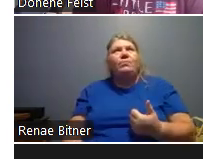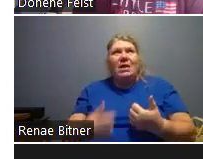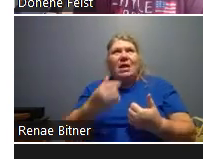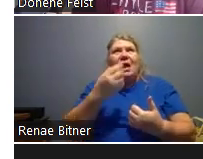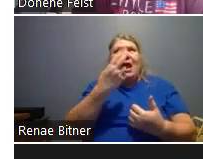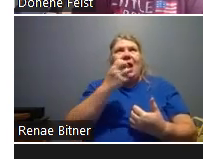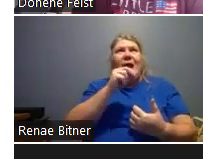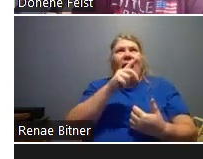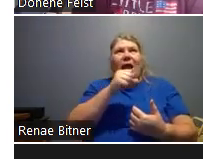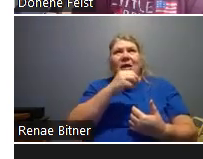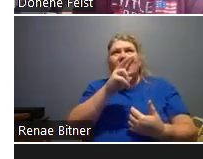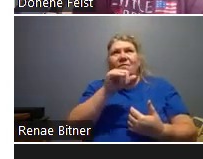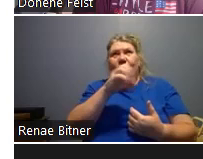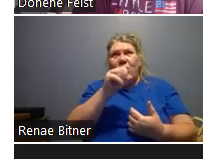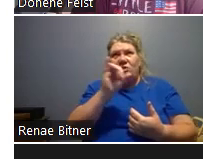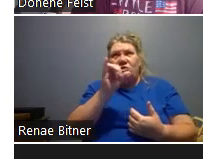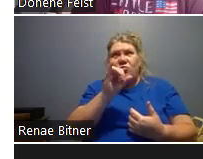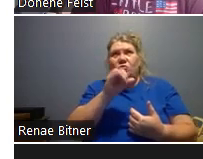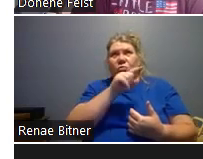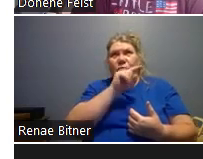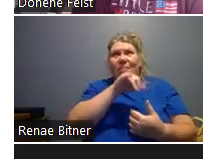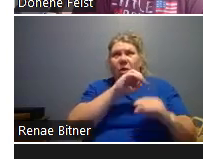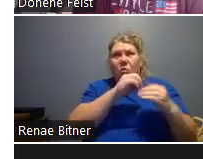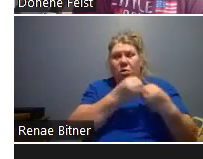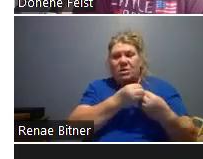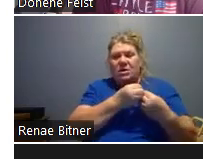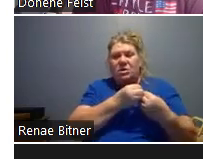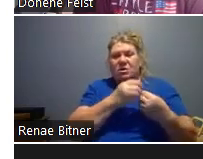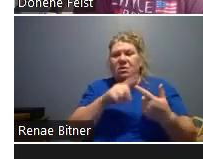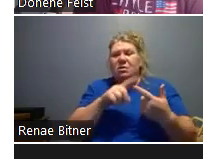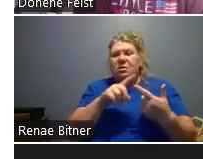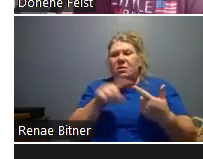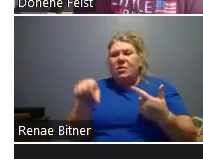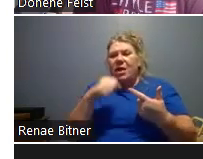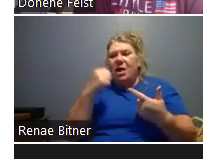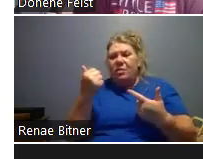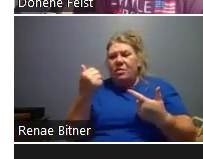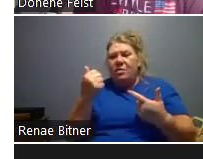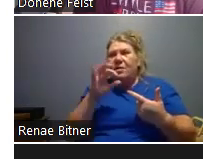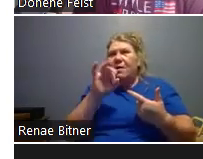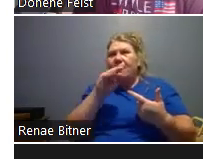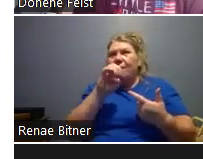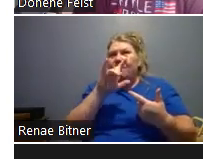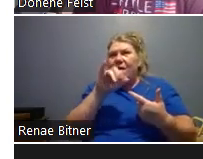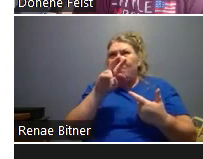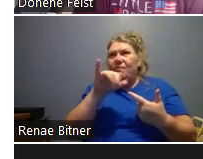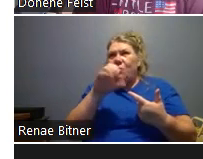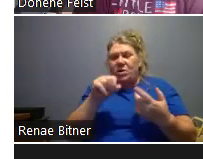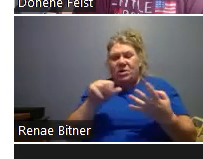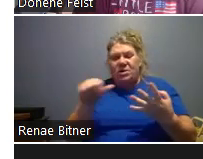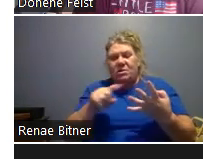Voices as well, we would consider that. The other, besides Family Voices, the other two would